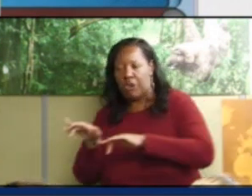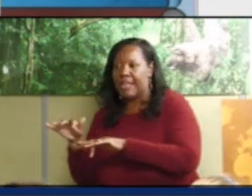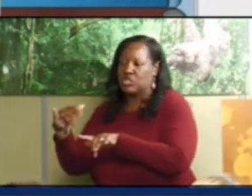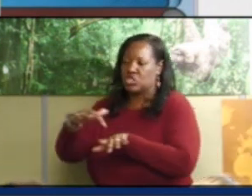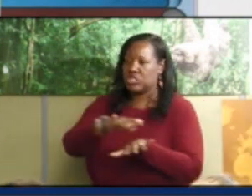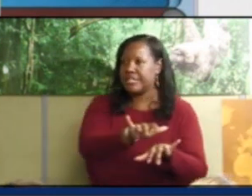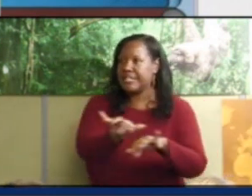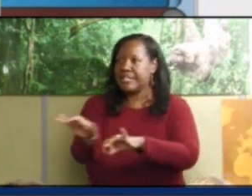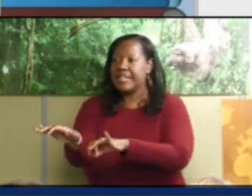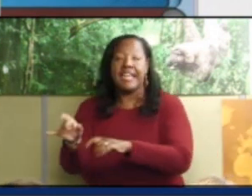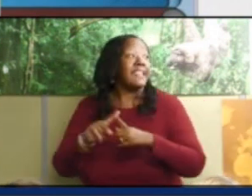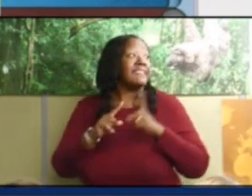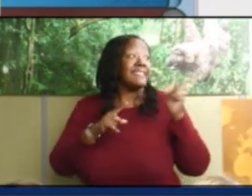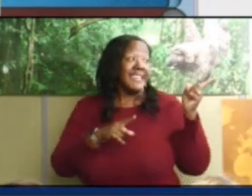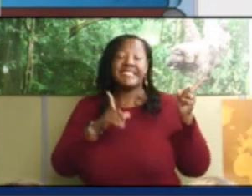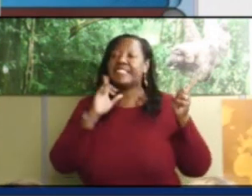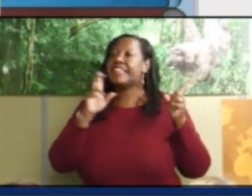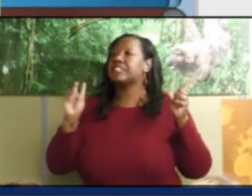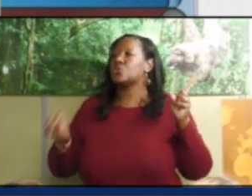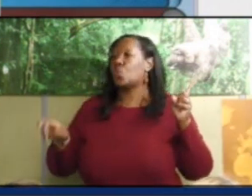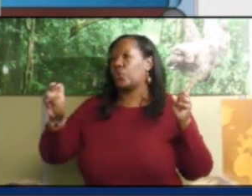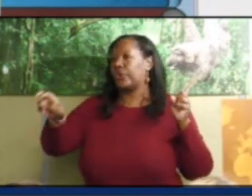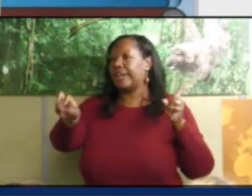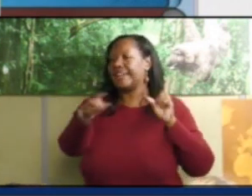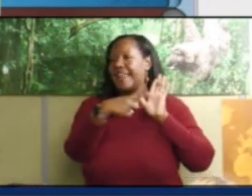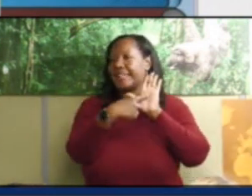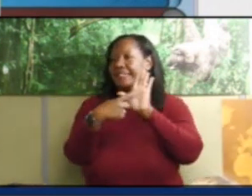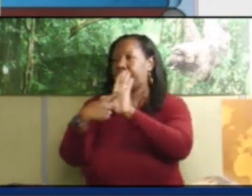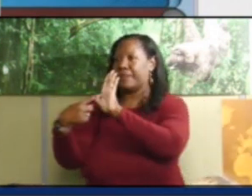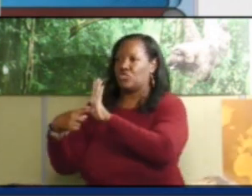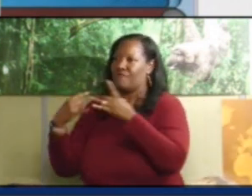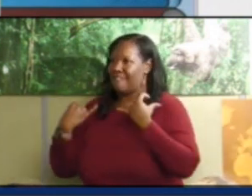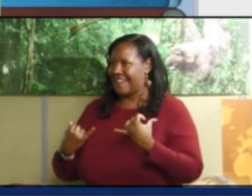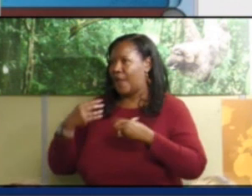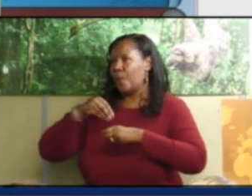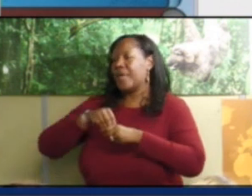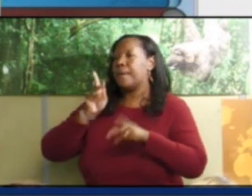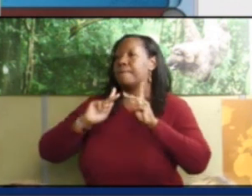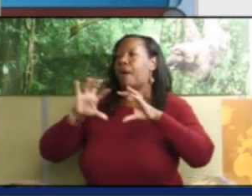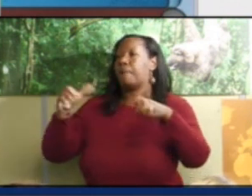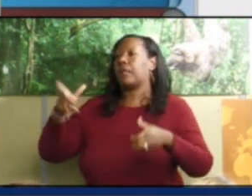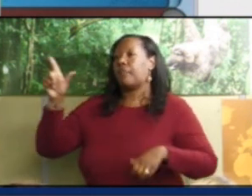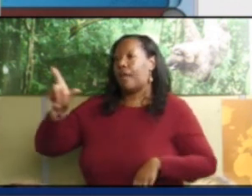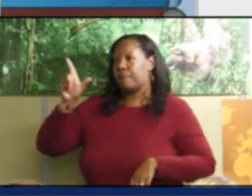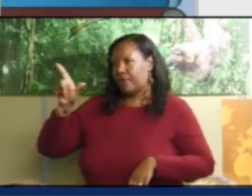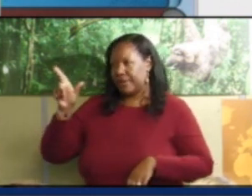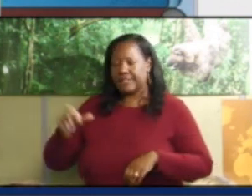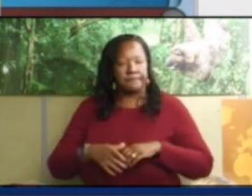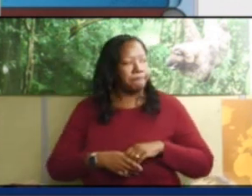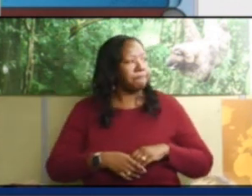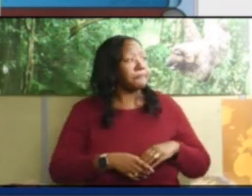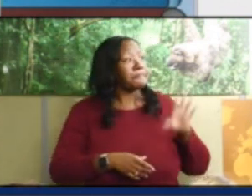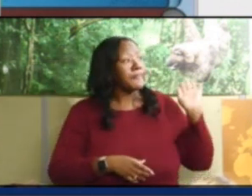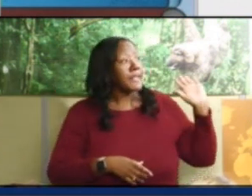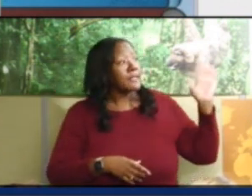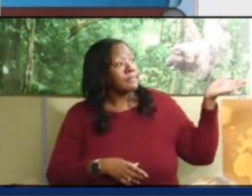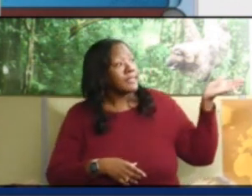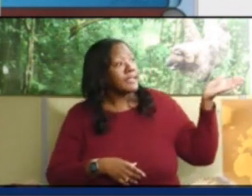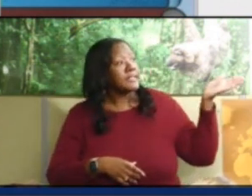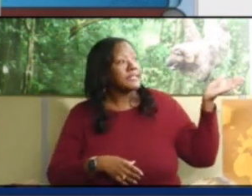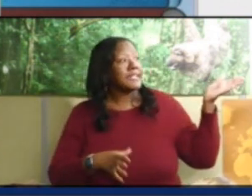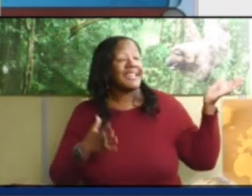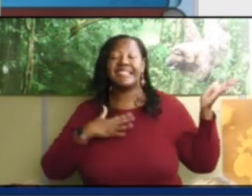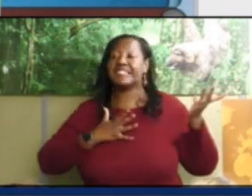the country right now. And so we had a lot of different questions in this exhibition. This example is as an